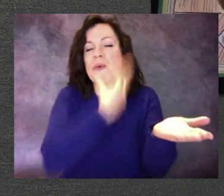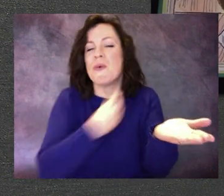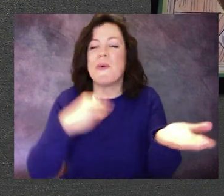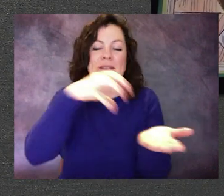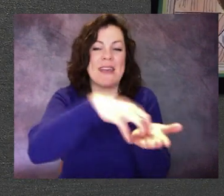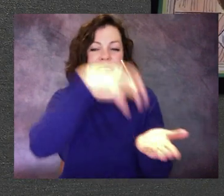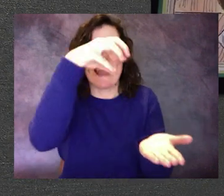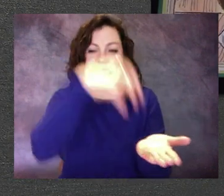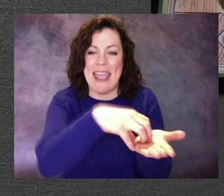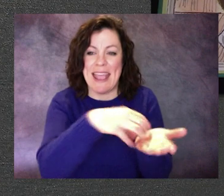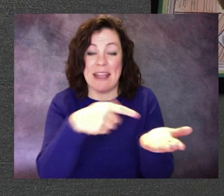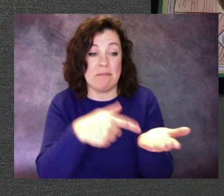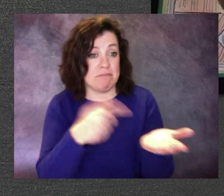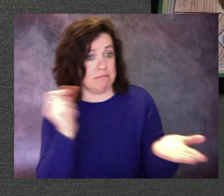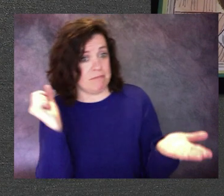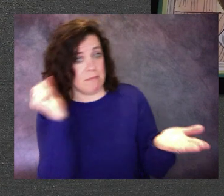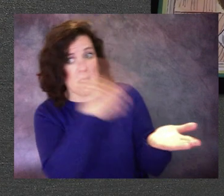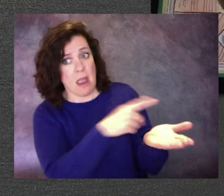cake?" asked the little red hen.